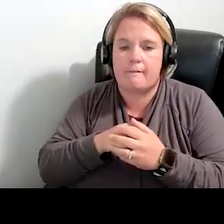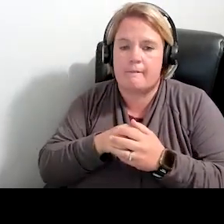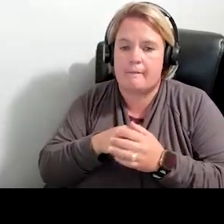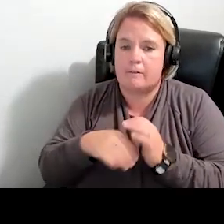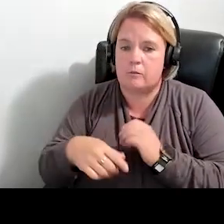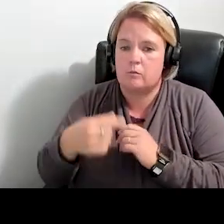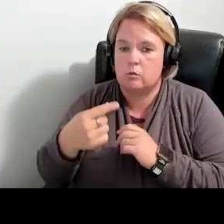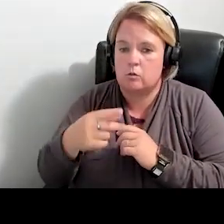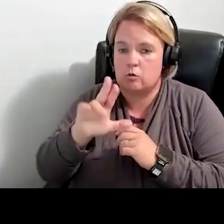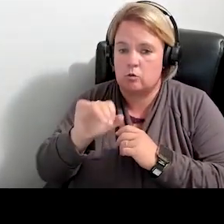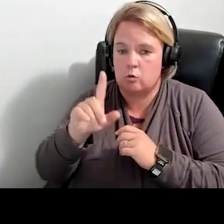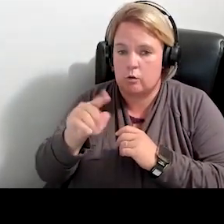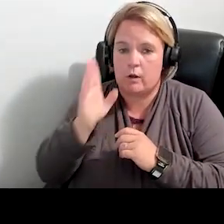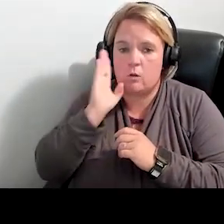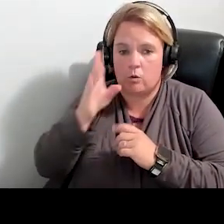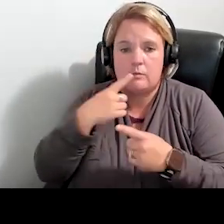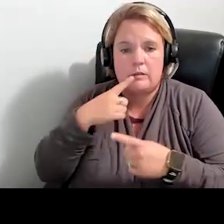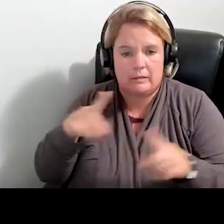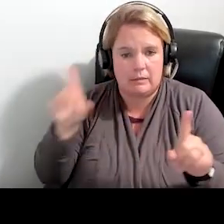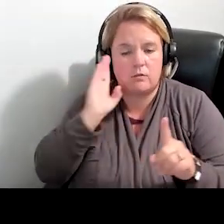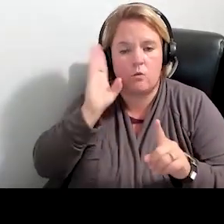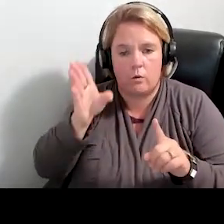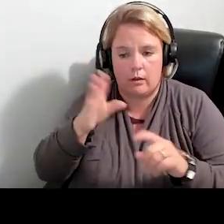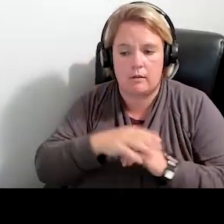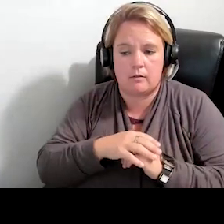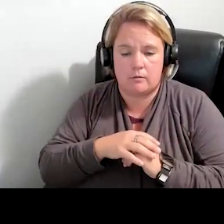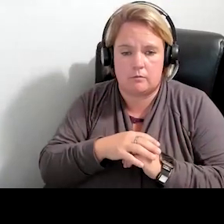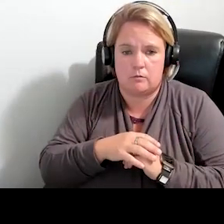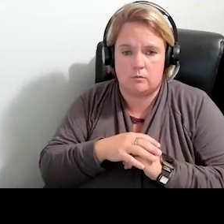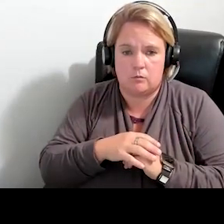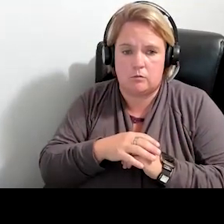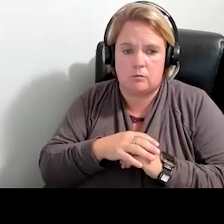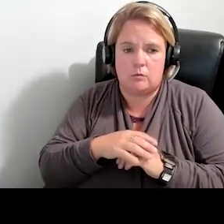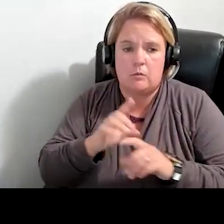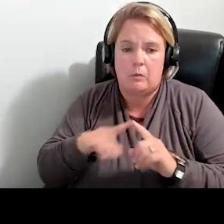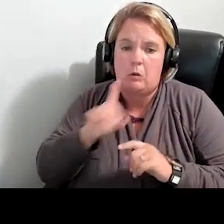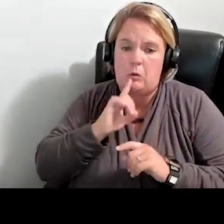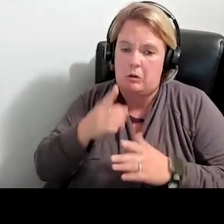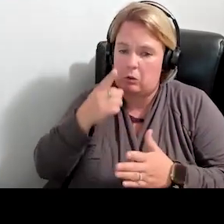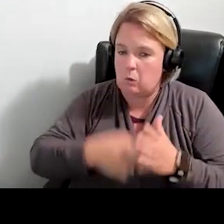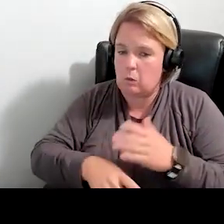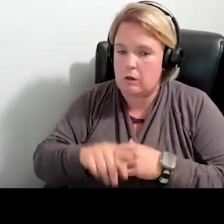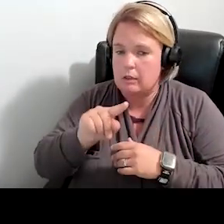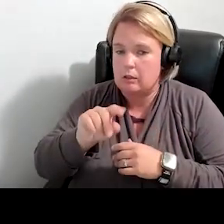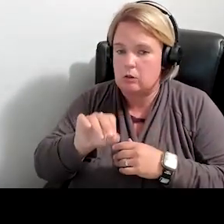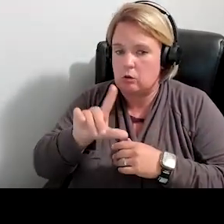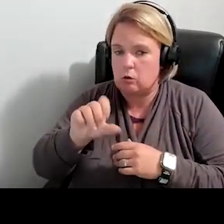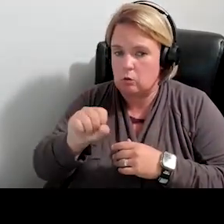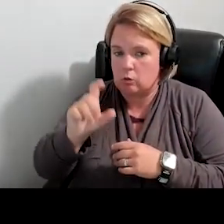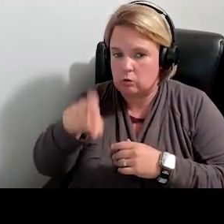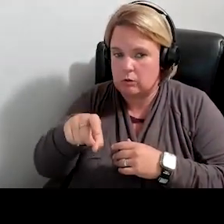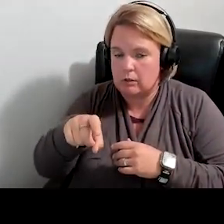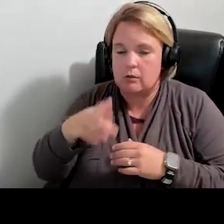be successful, but really, what tools do you need? And I would just open, even if you're not teaching